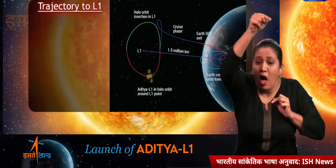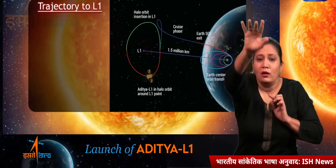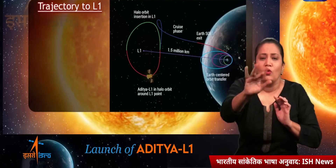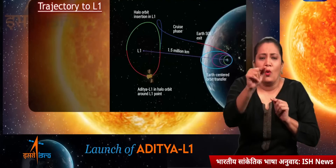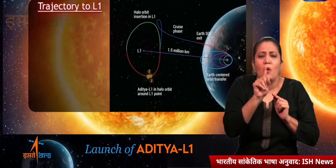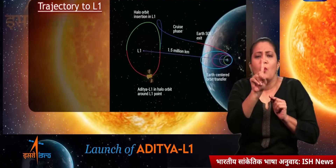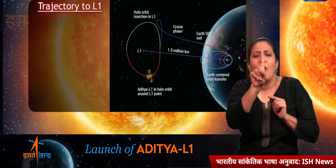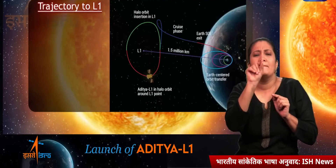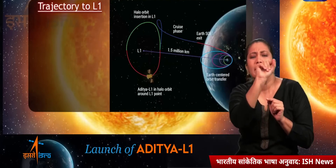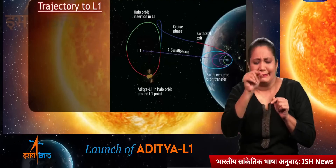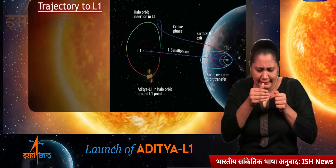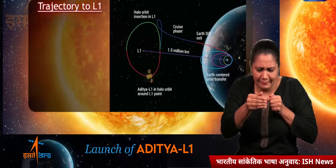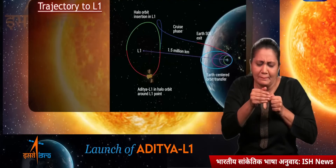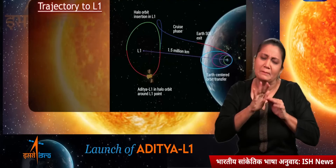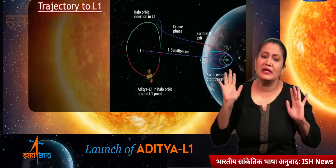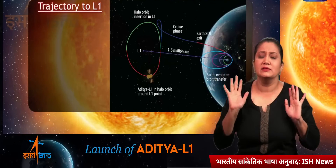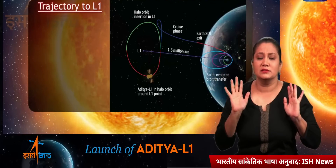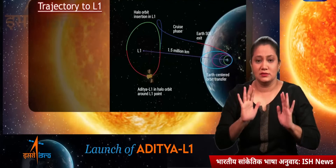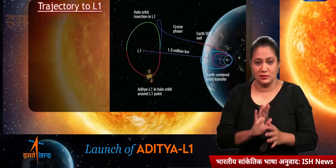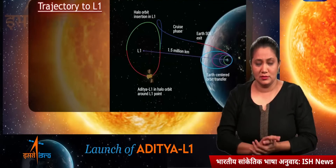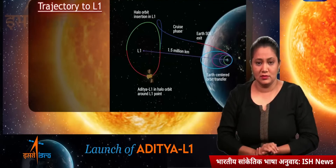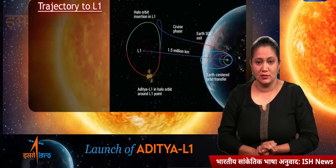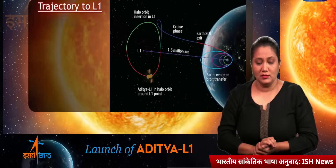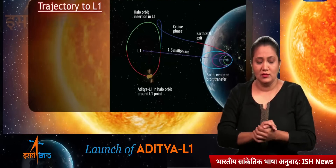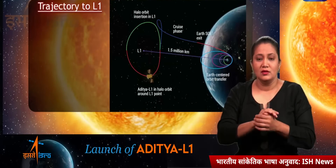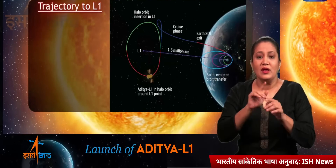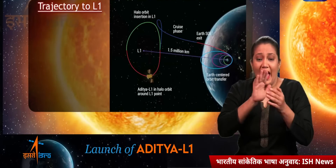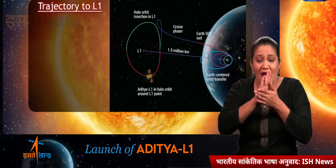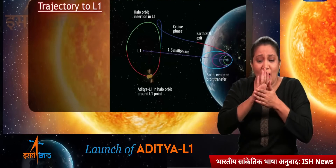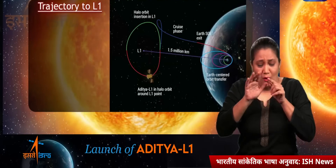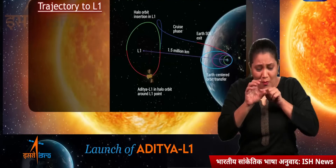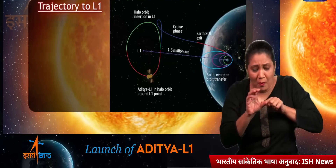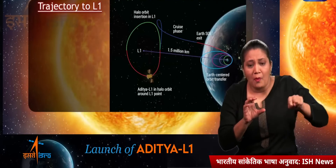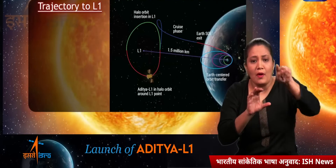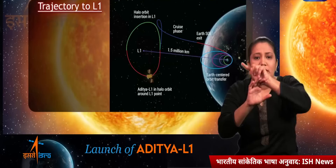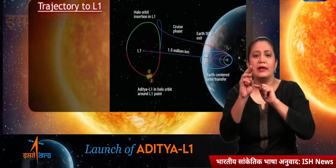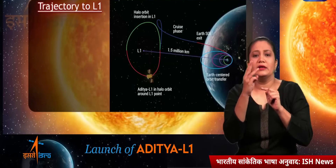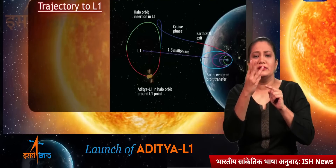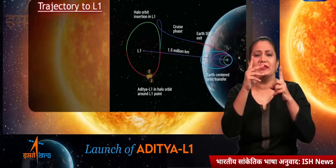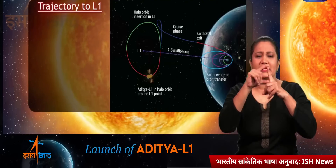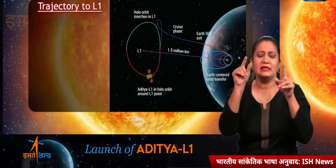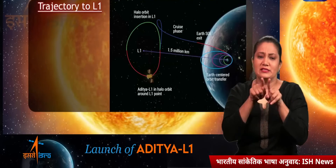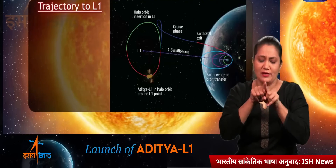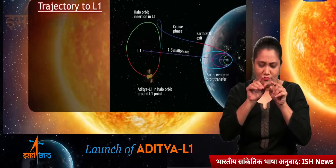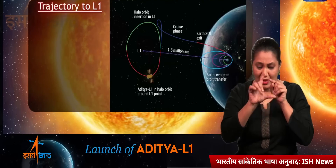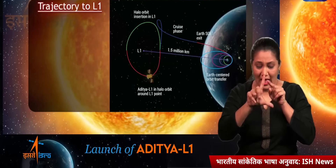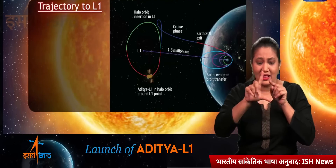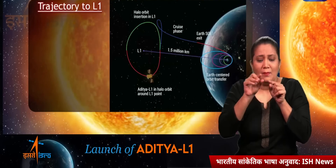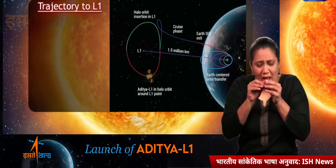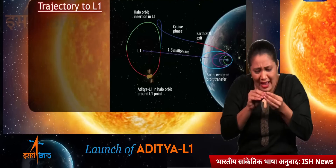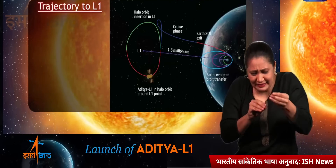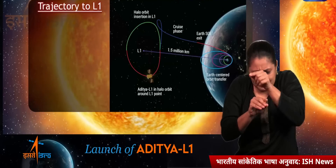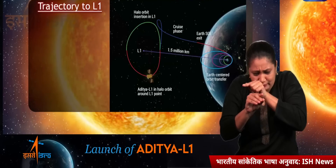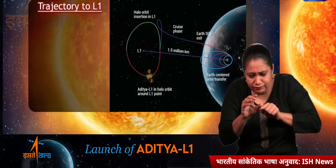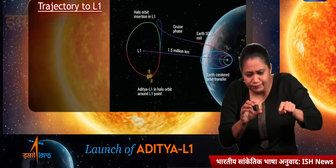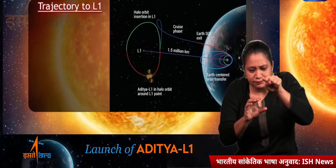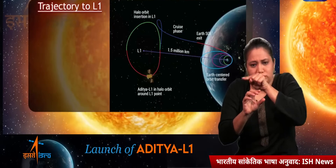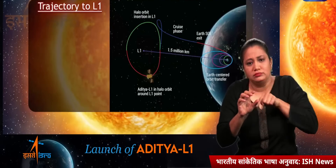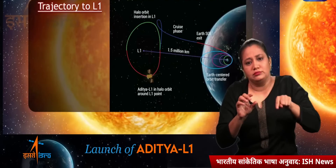Sun. A halo orbit is a periodic three-dimensional orbit near the Lagrange point